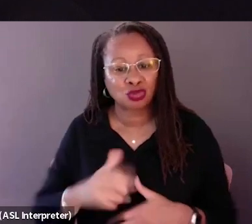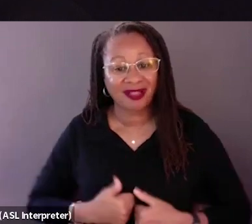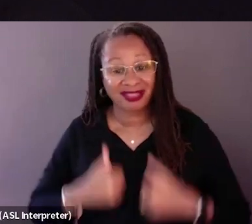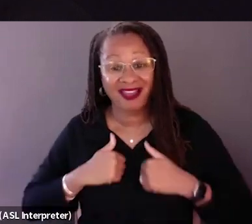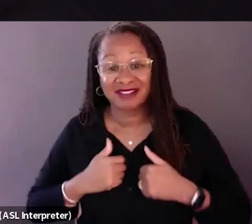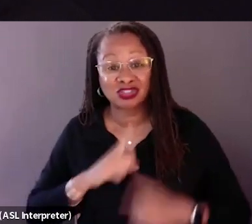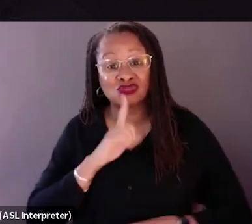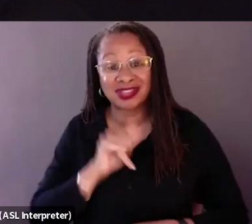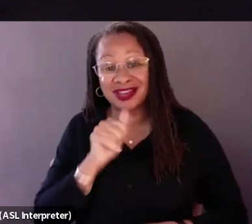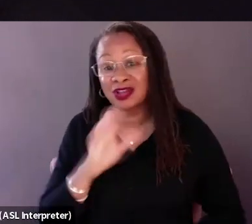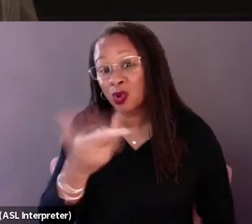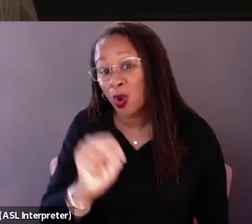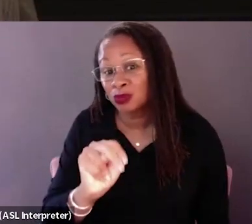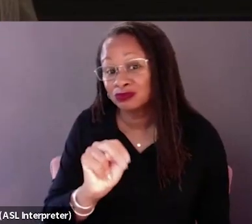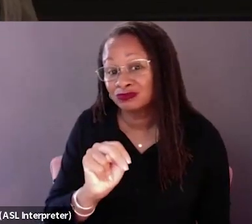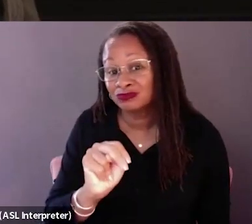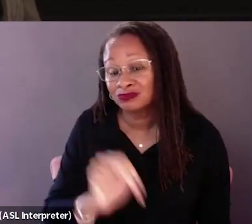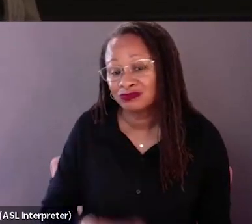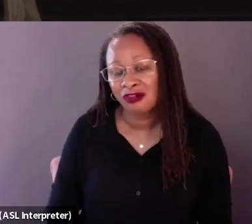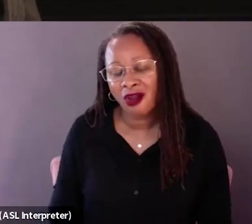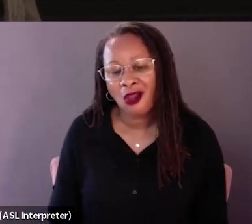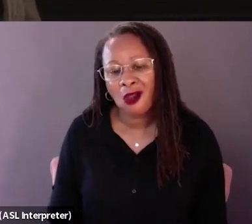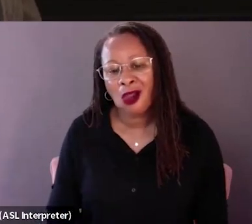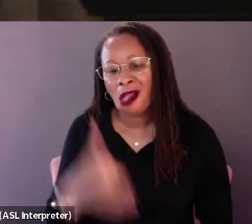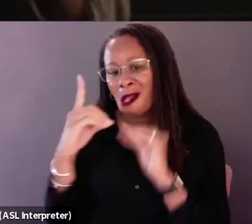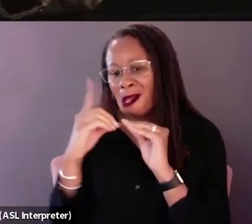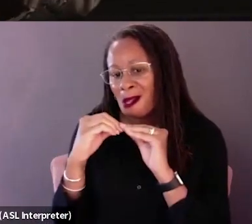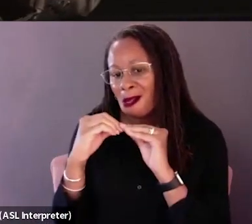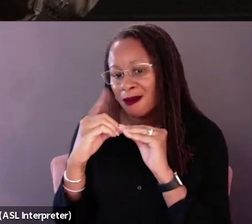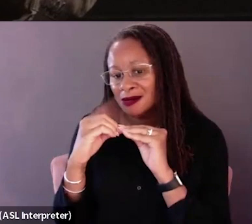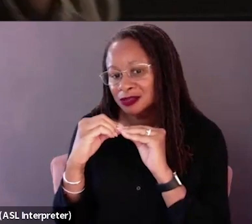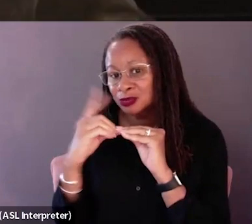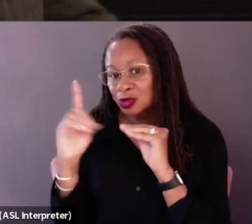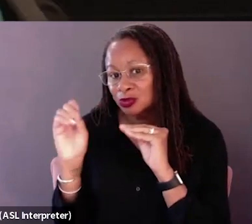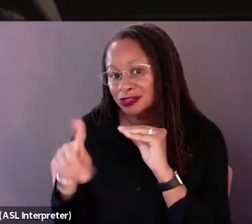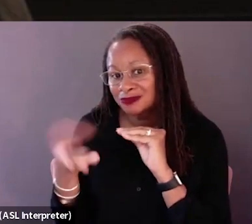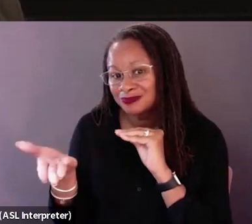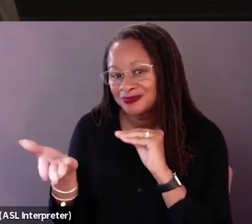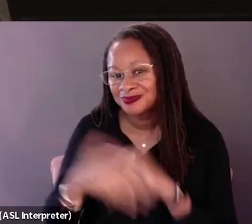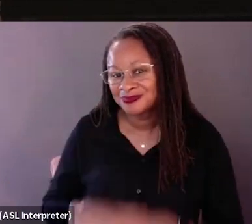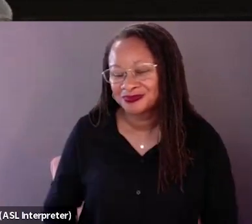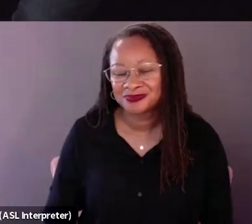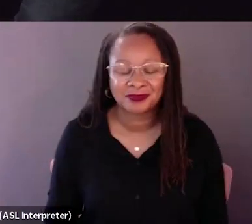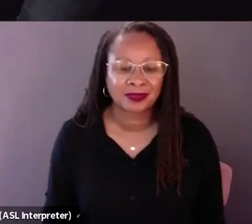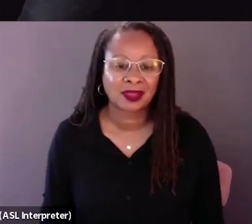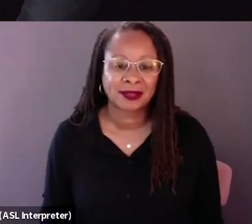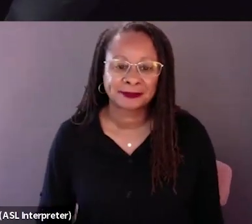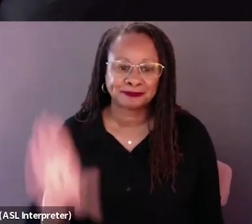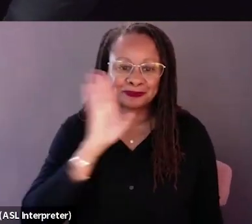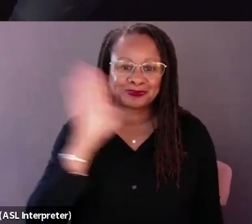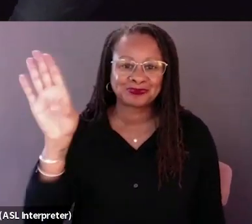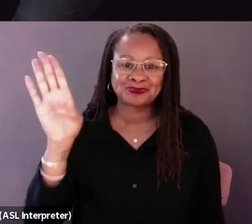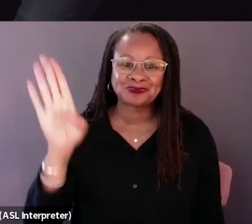really not your own. We have time for one more, and it's going to be right up here. Hi, I know that